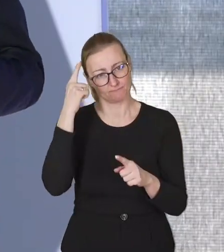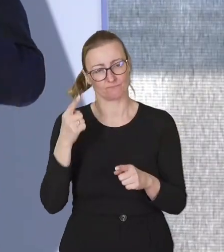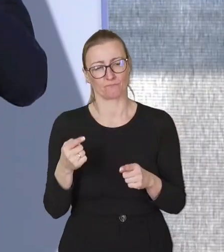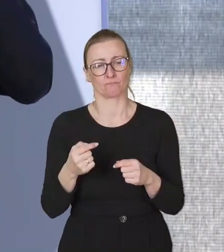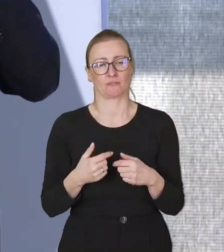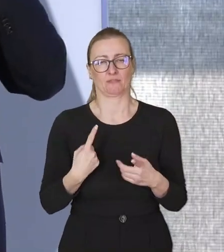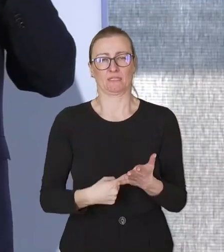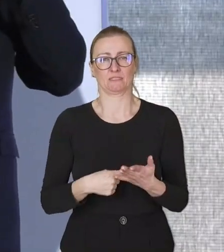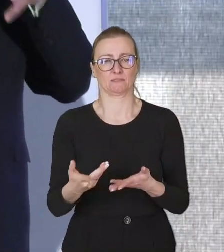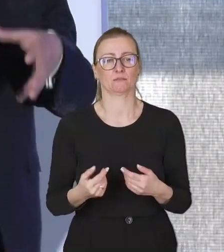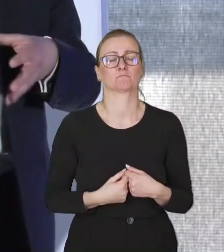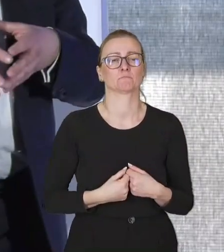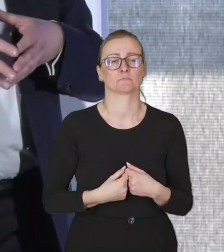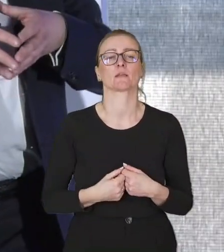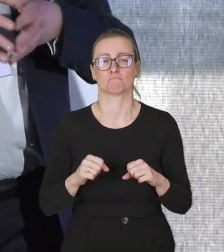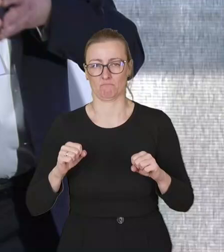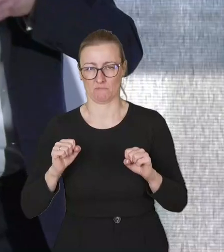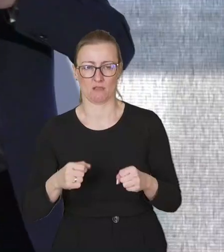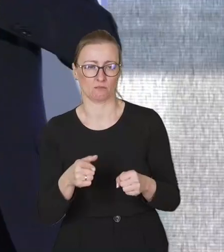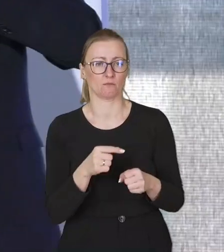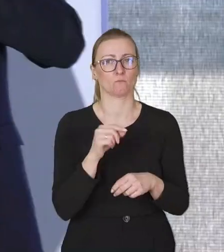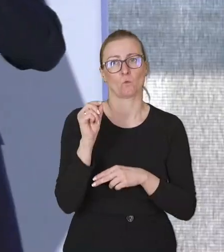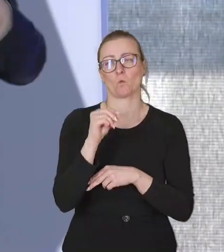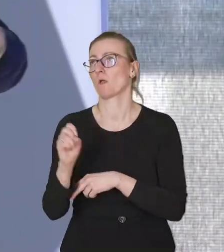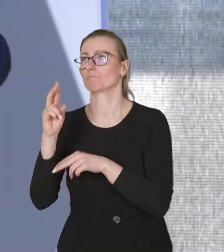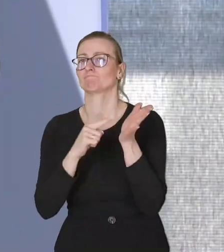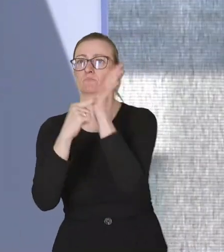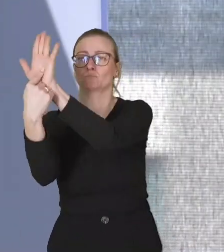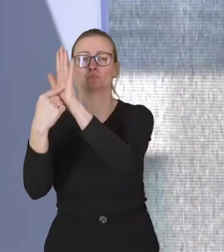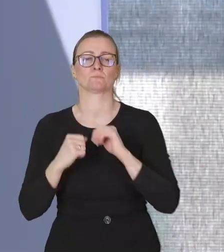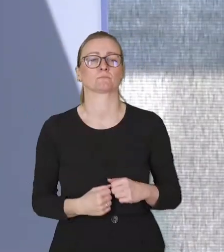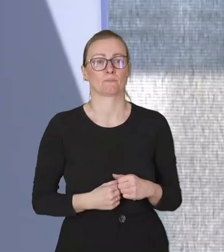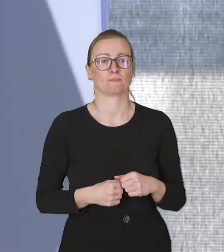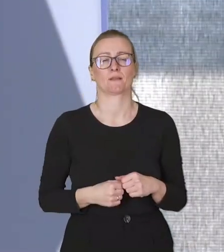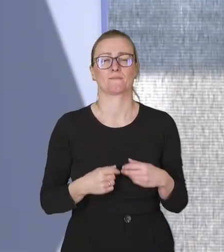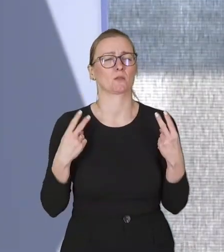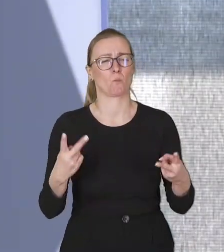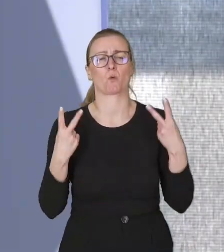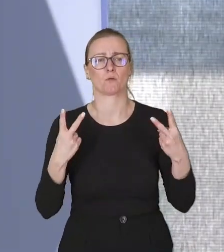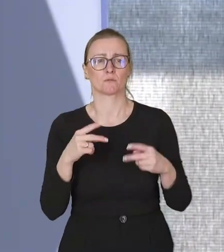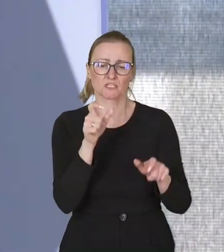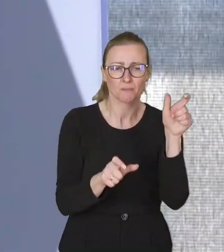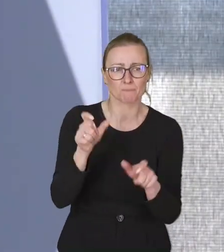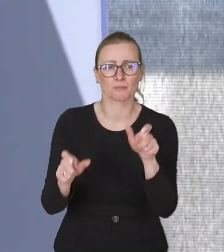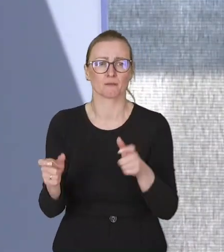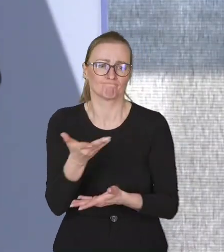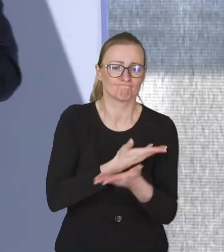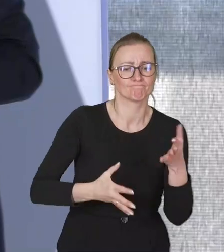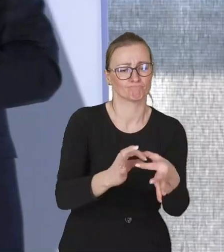ecosystems within the regions, but also across the regions, intra-regional